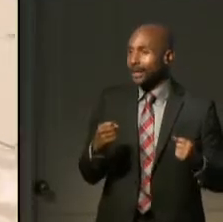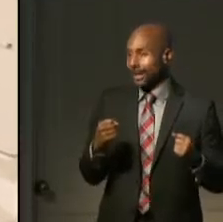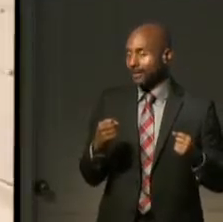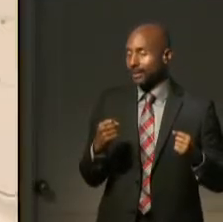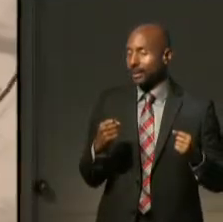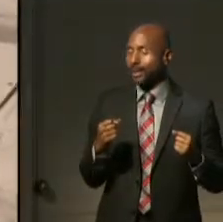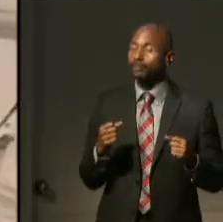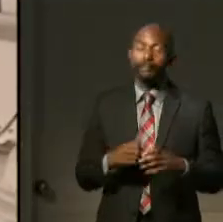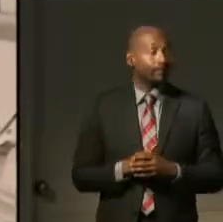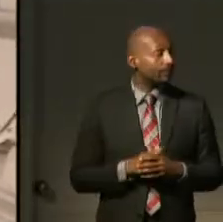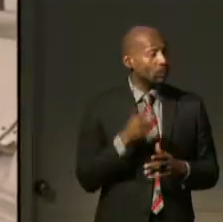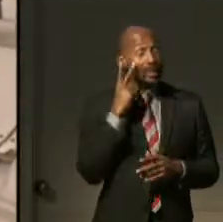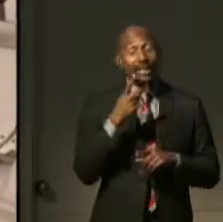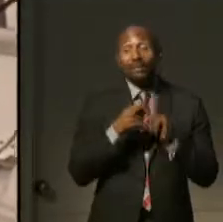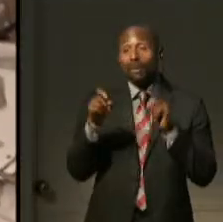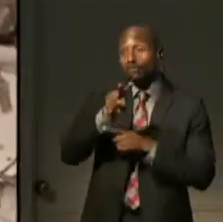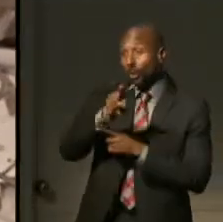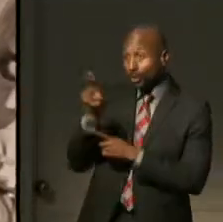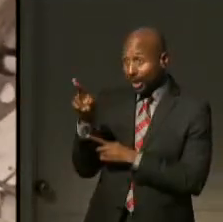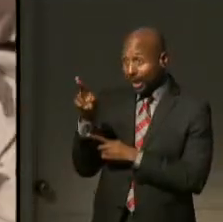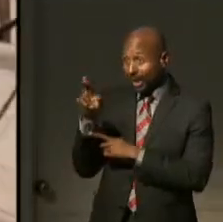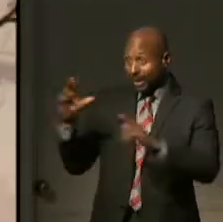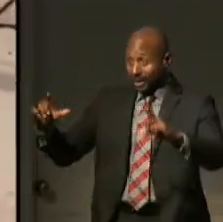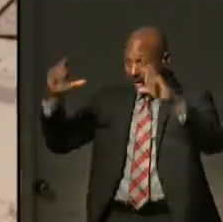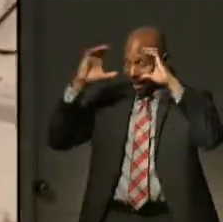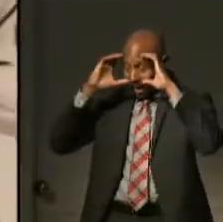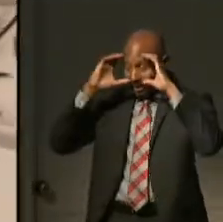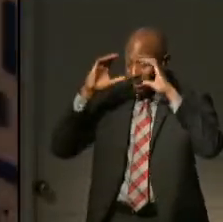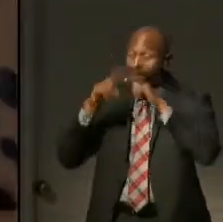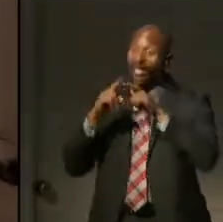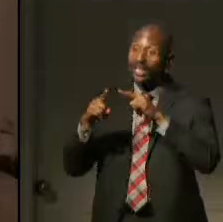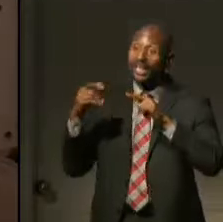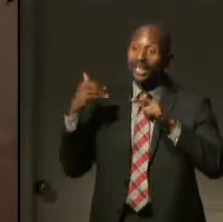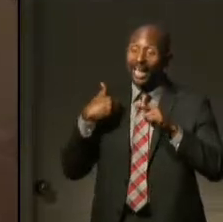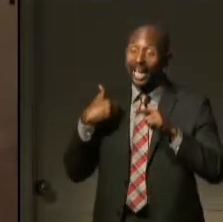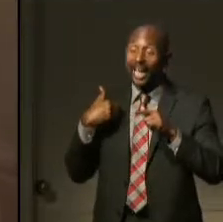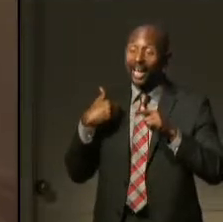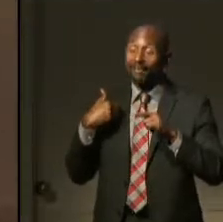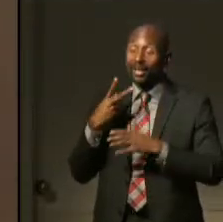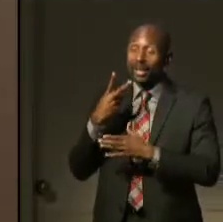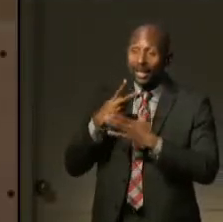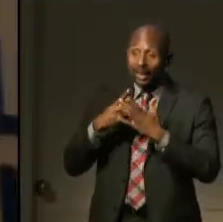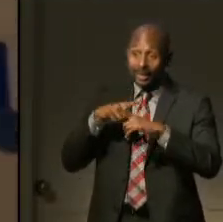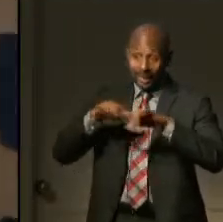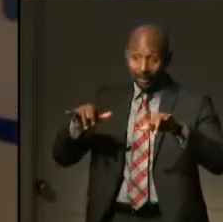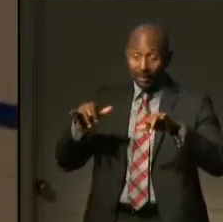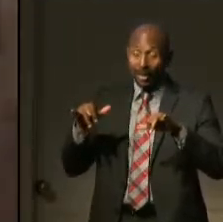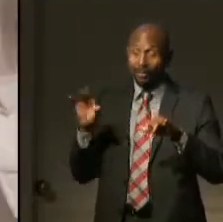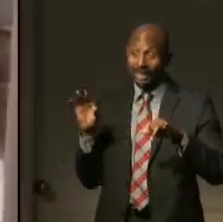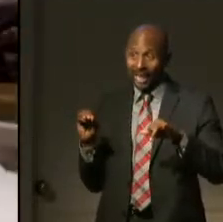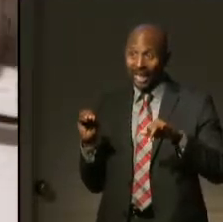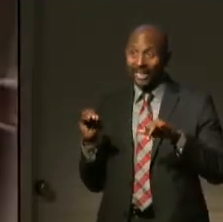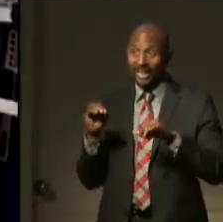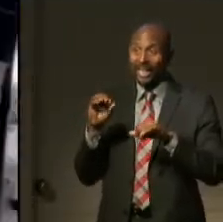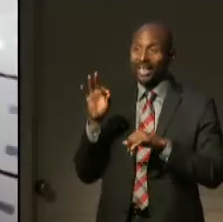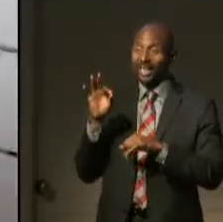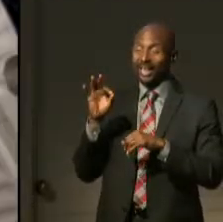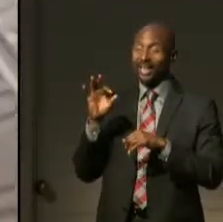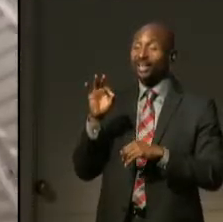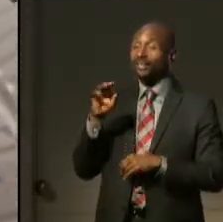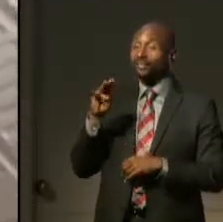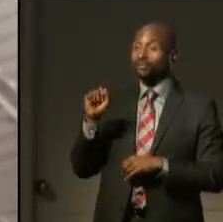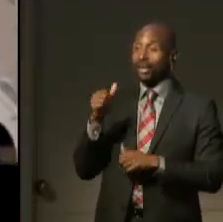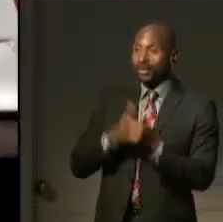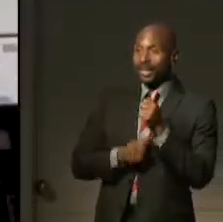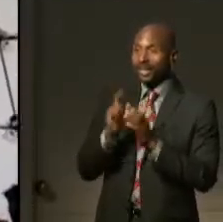virtual reality headset and be projected in stereo, 90 frames per second, as you move your head around, what you would have seen if